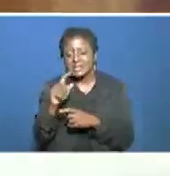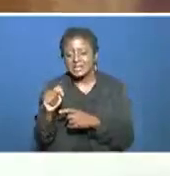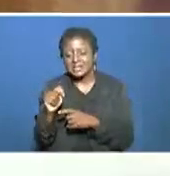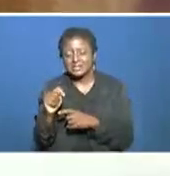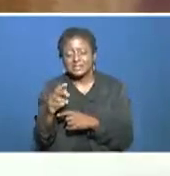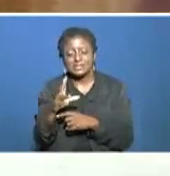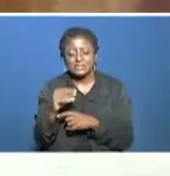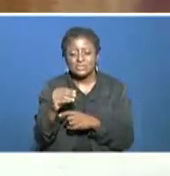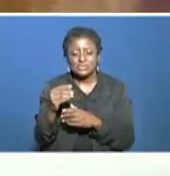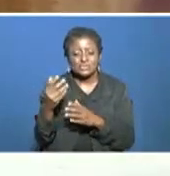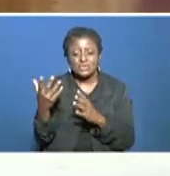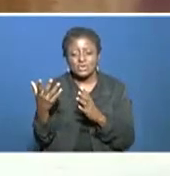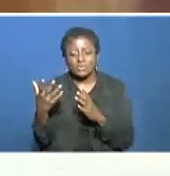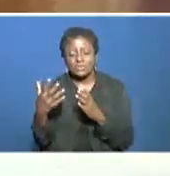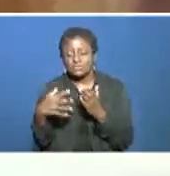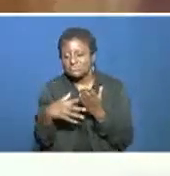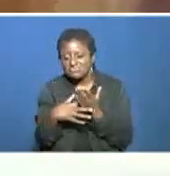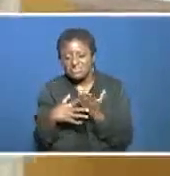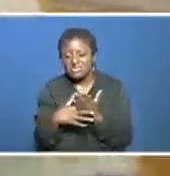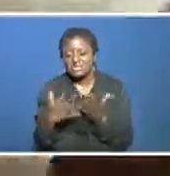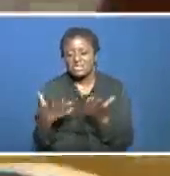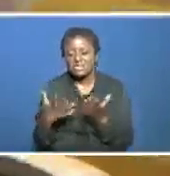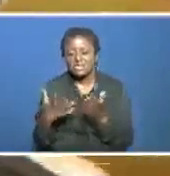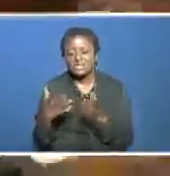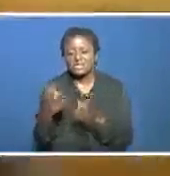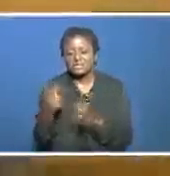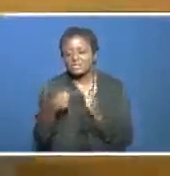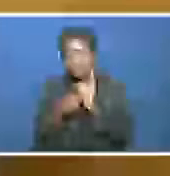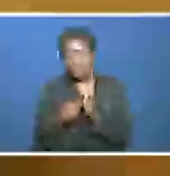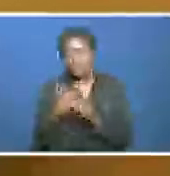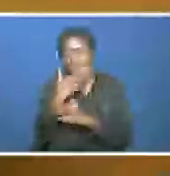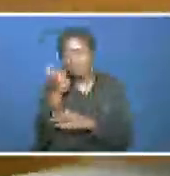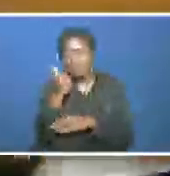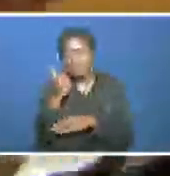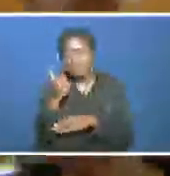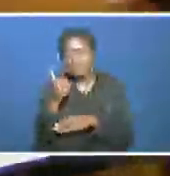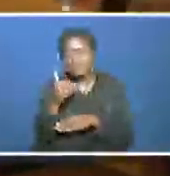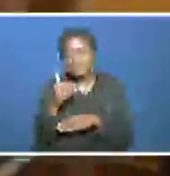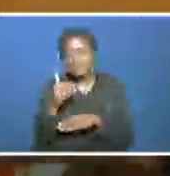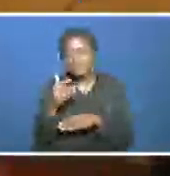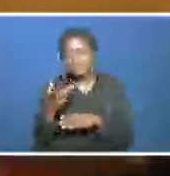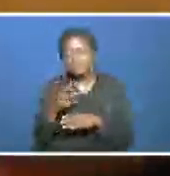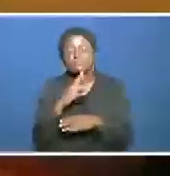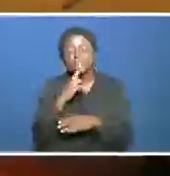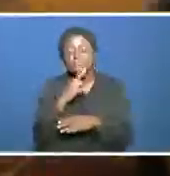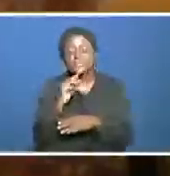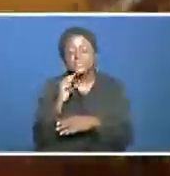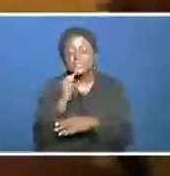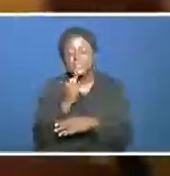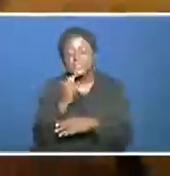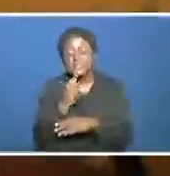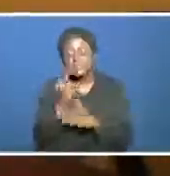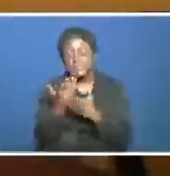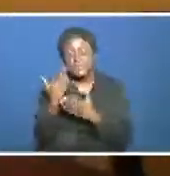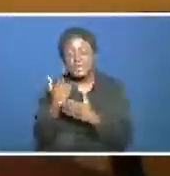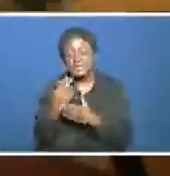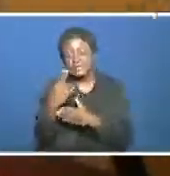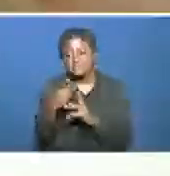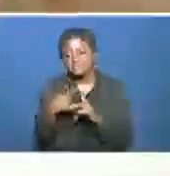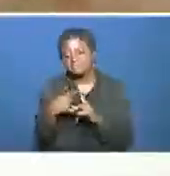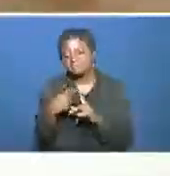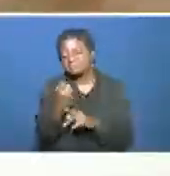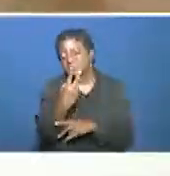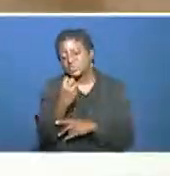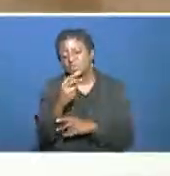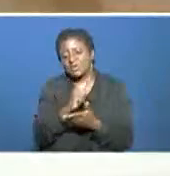physique, to show your best and showcase the best on stage. So it's just been really intense these past, I'd say, up to 12 weeks.